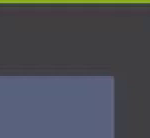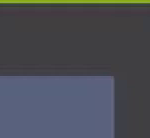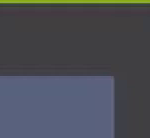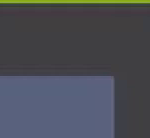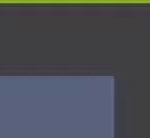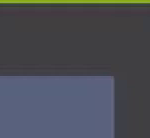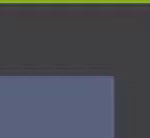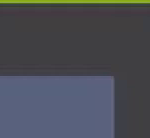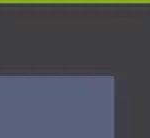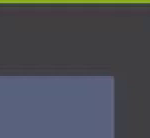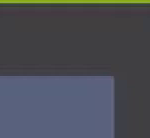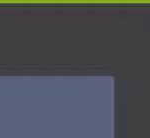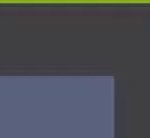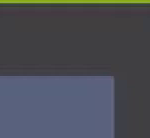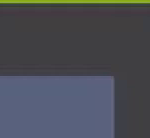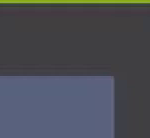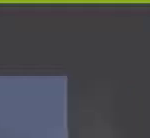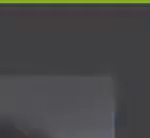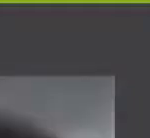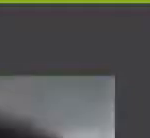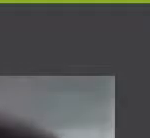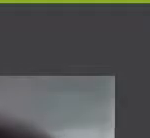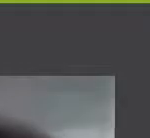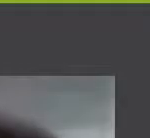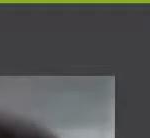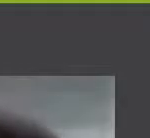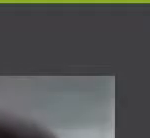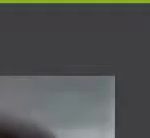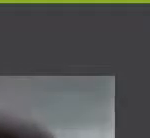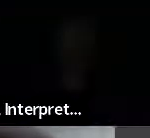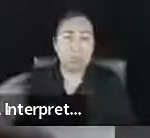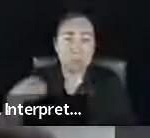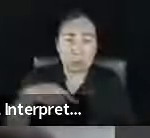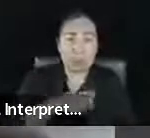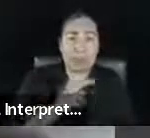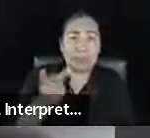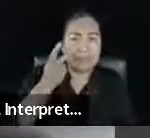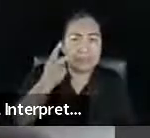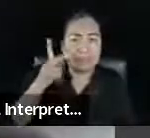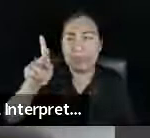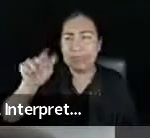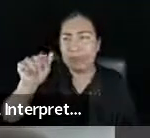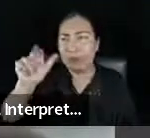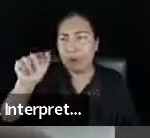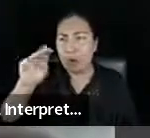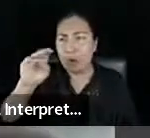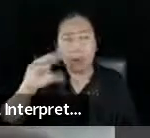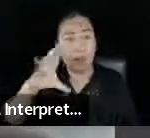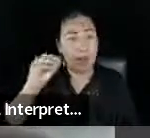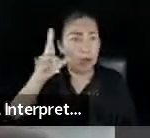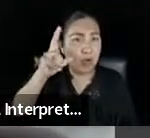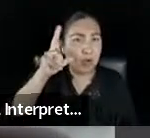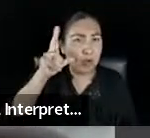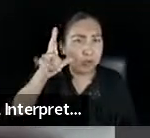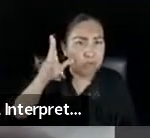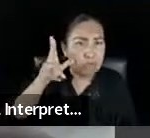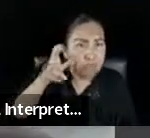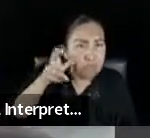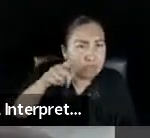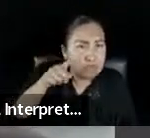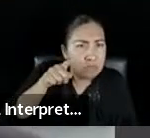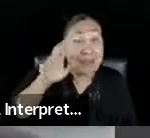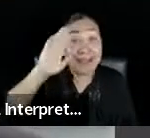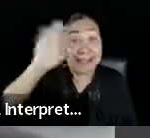We see you, Karomo, and hopefully we can hear you. Hey, everybody, can y'all hear me?